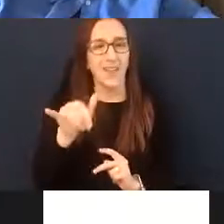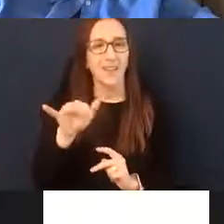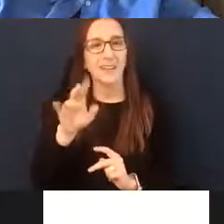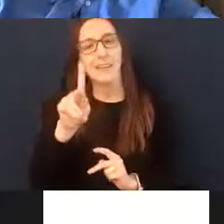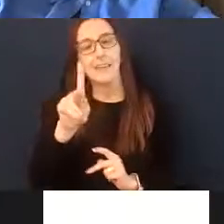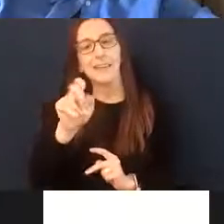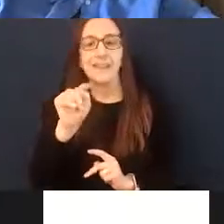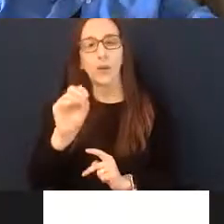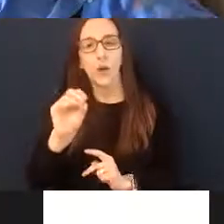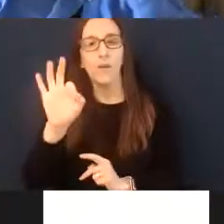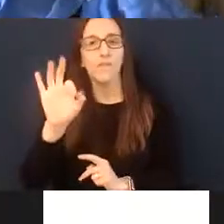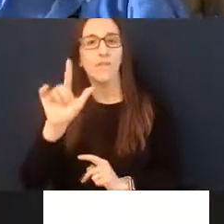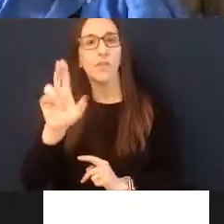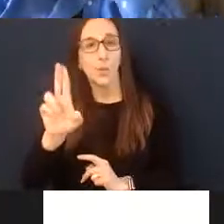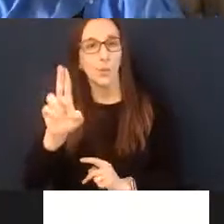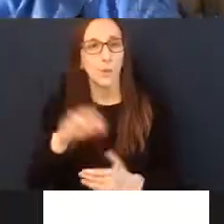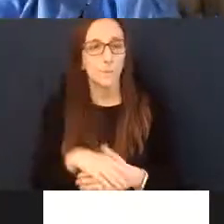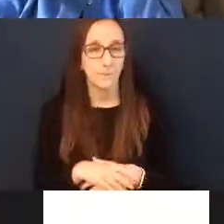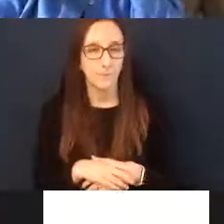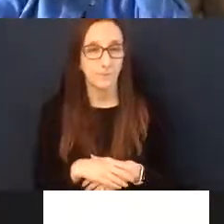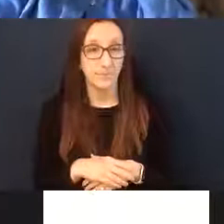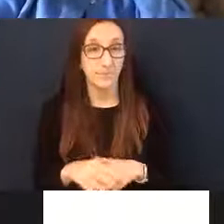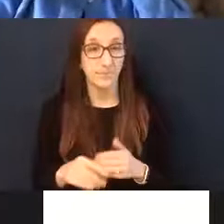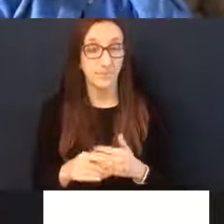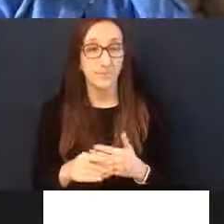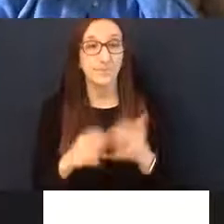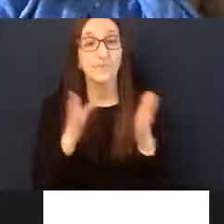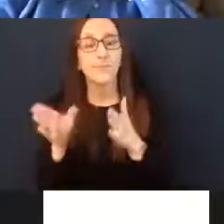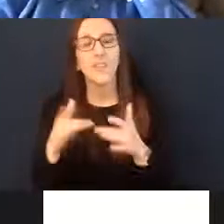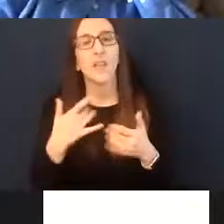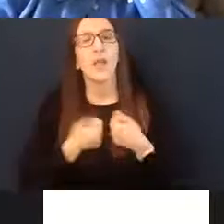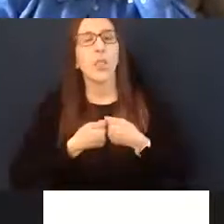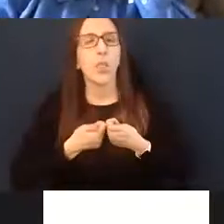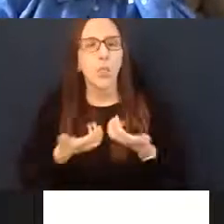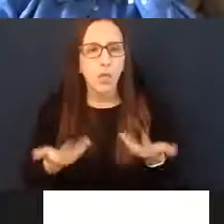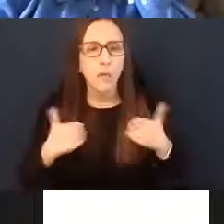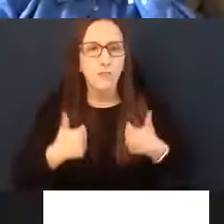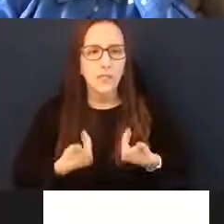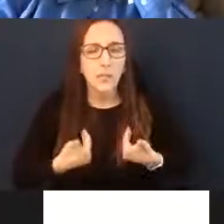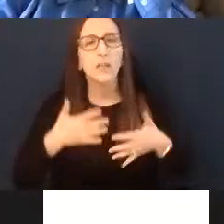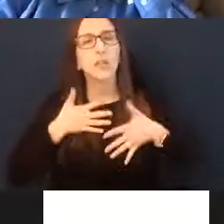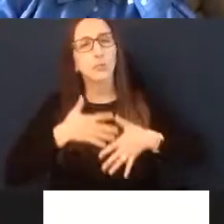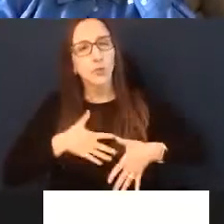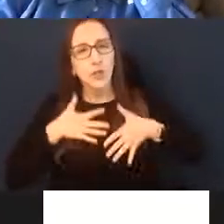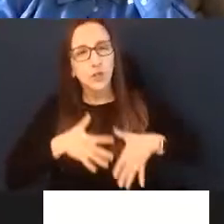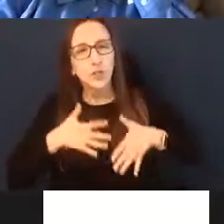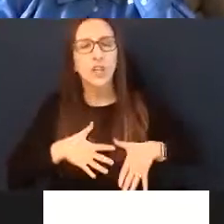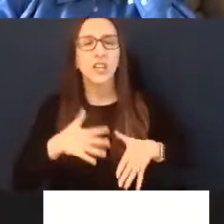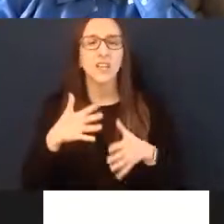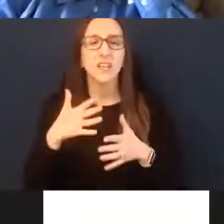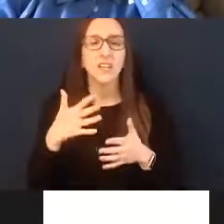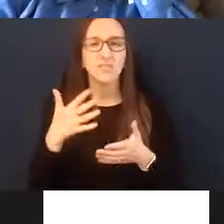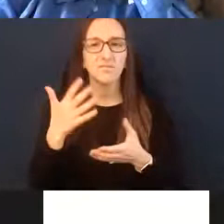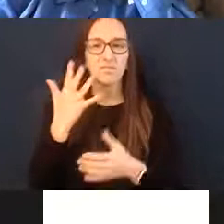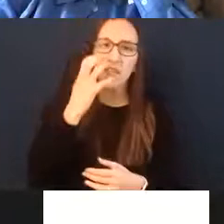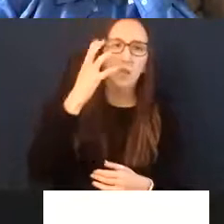keto diet. Other things like fatigue, depression, irritability, headaches,